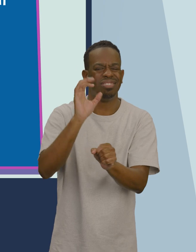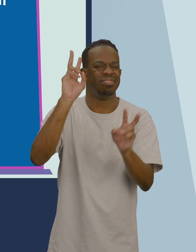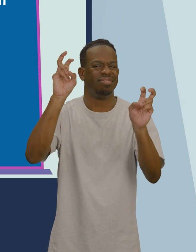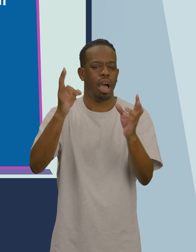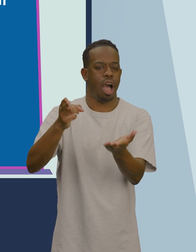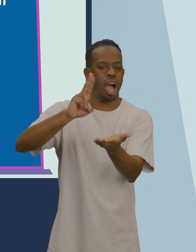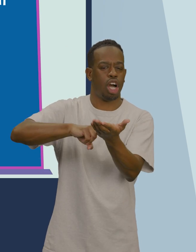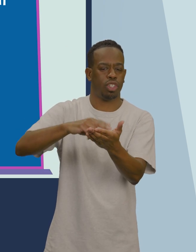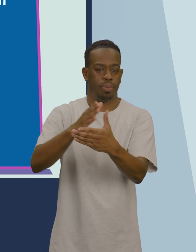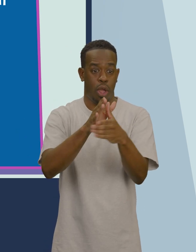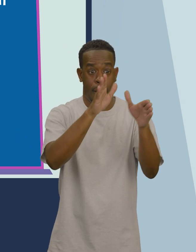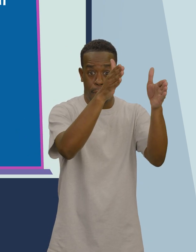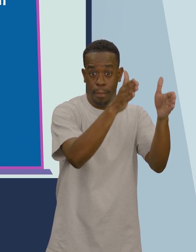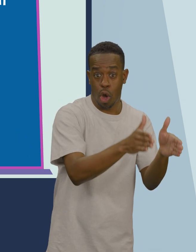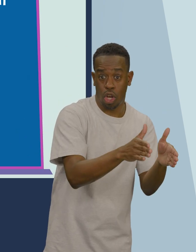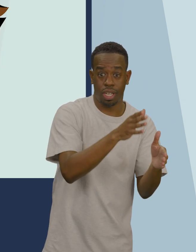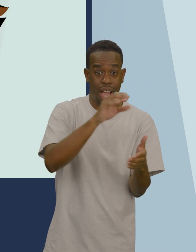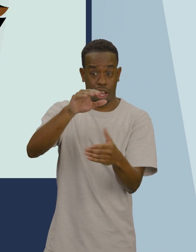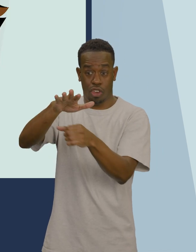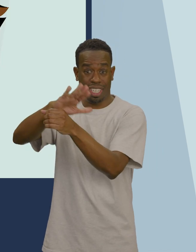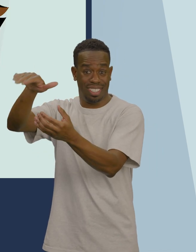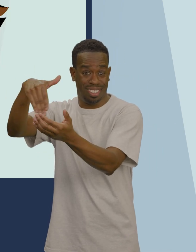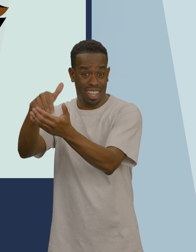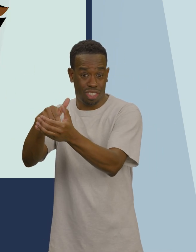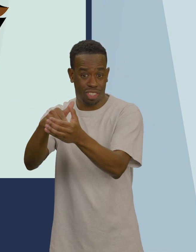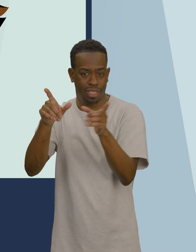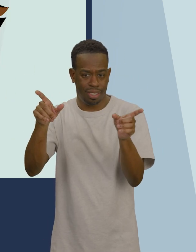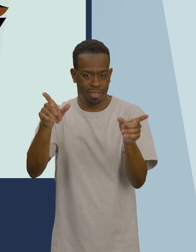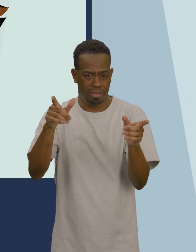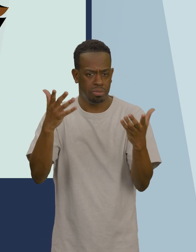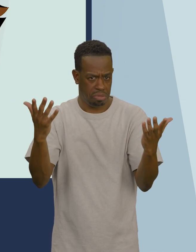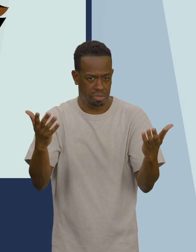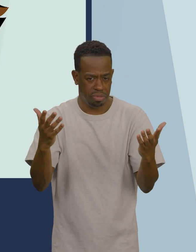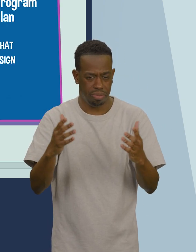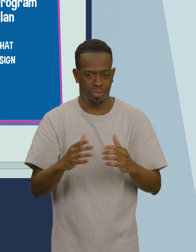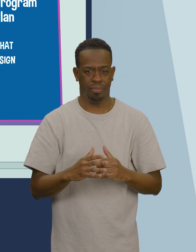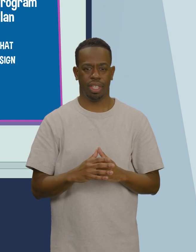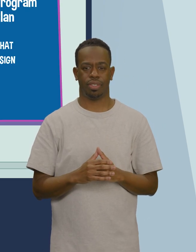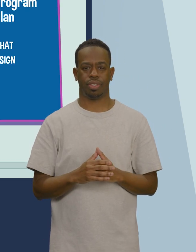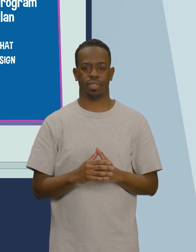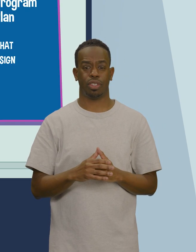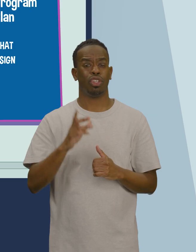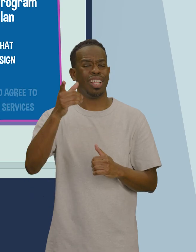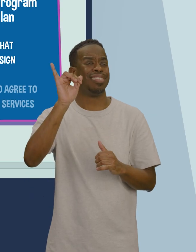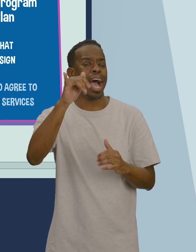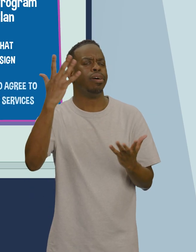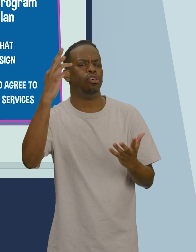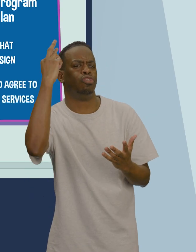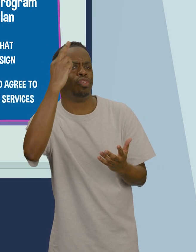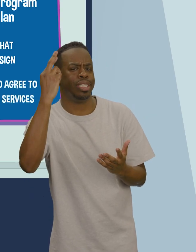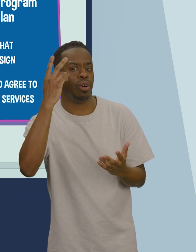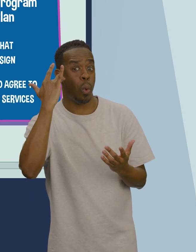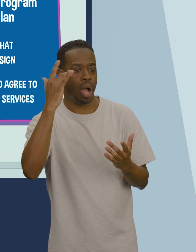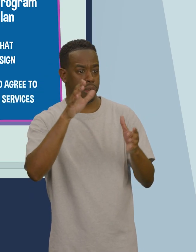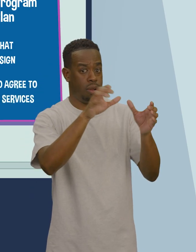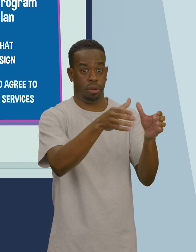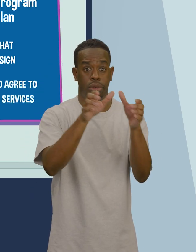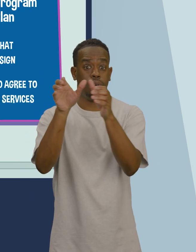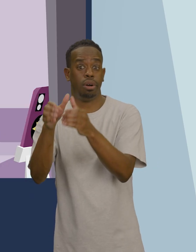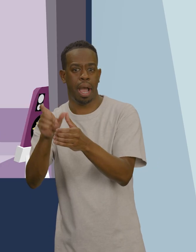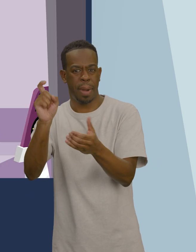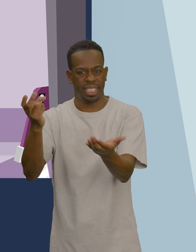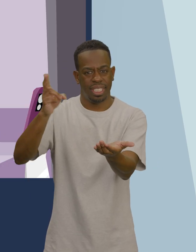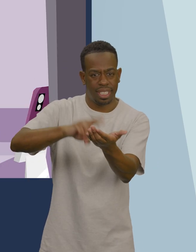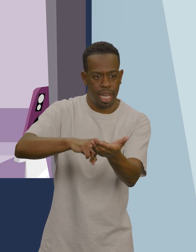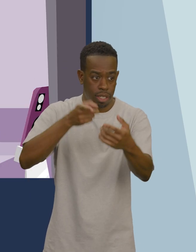IPP is a contract between the person and the regional center, written in a way even I can understand. The reason it's a contract is because both parties have to